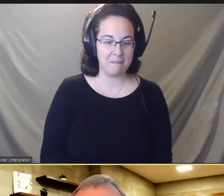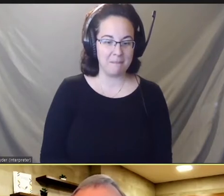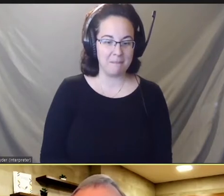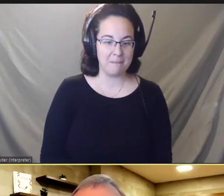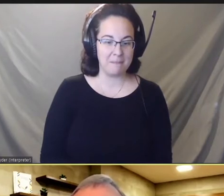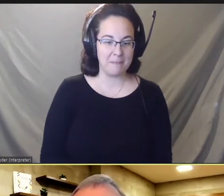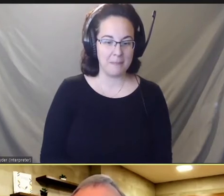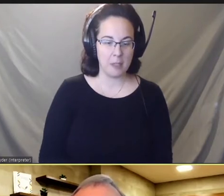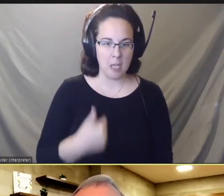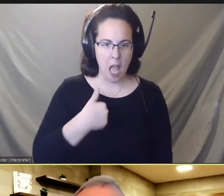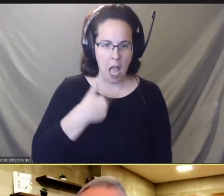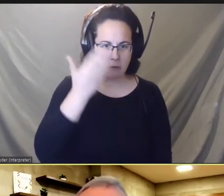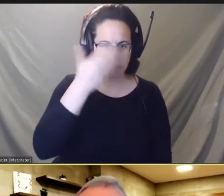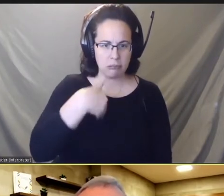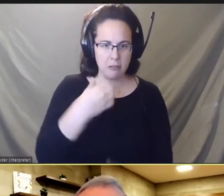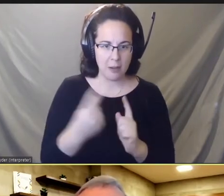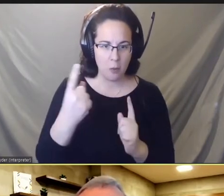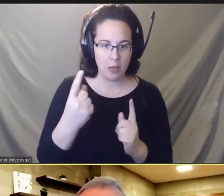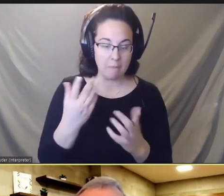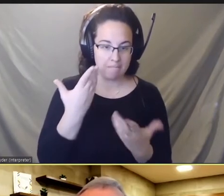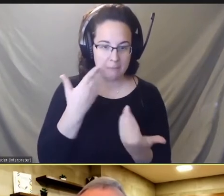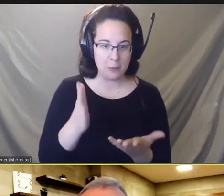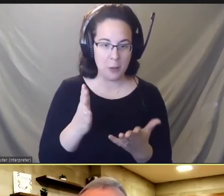I don't know if I've missed anyone. Okay, well,